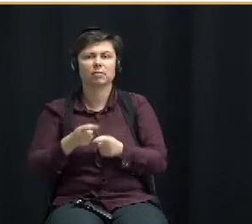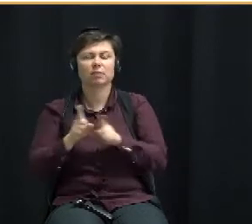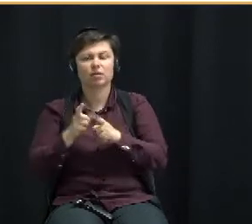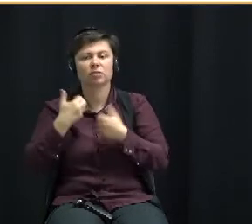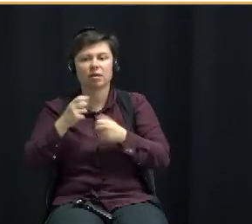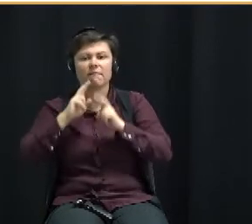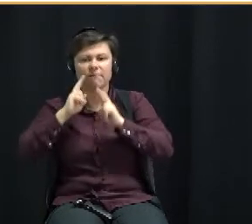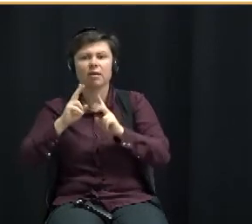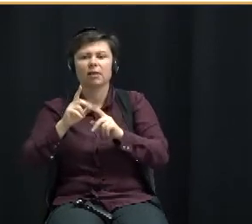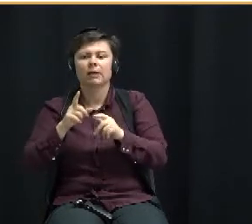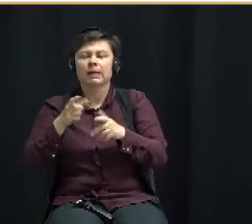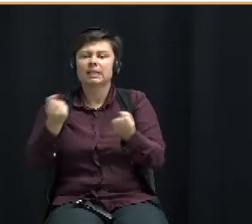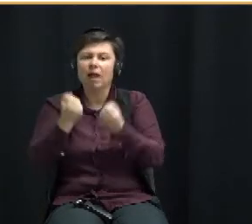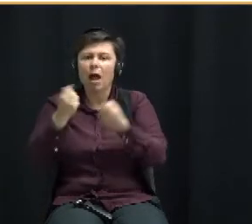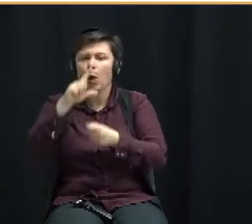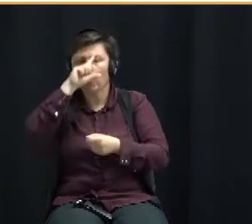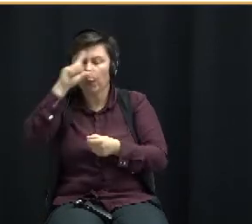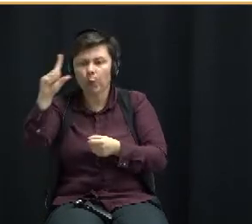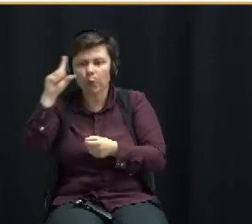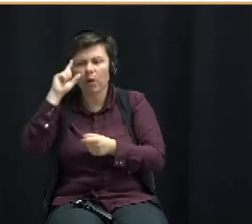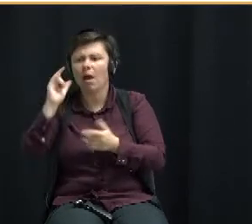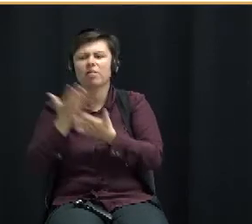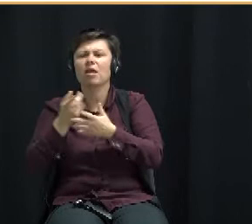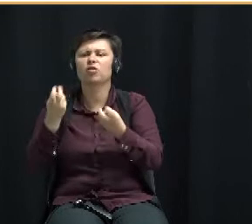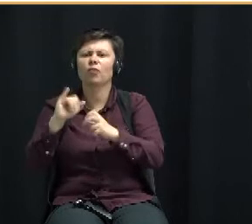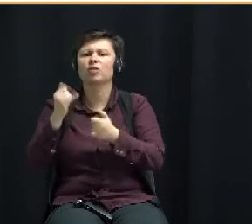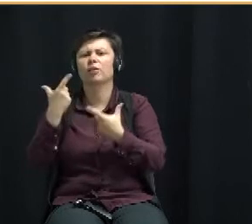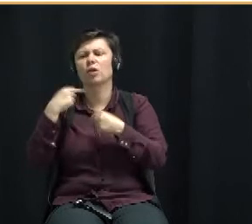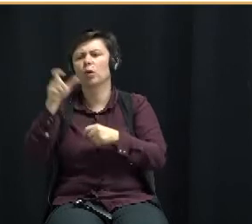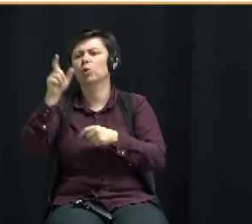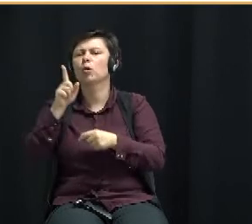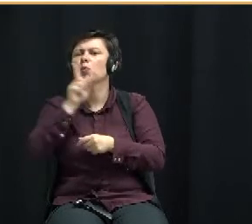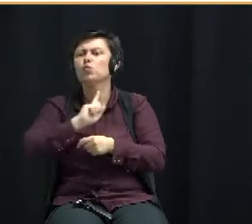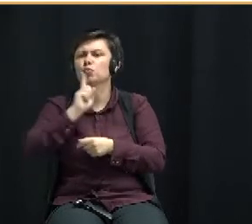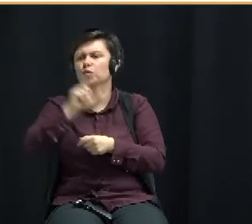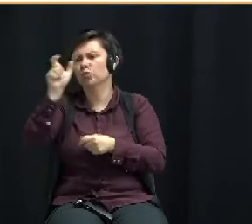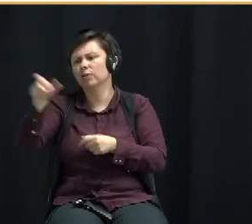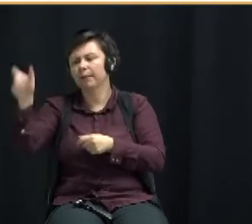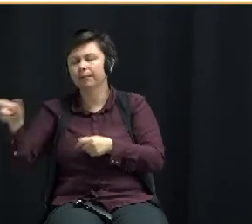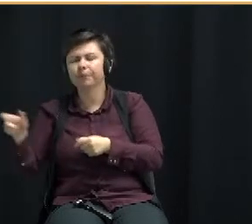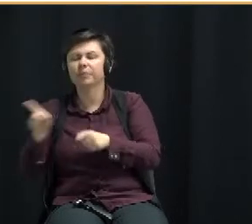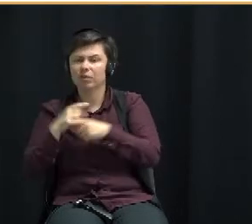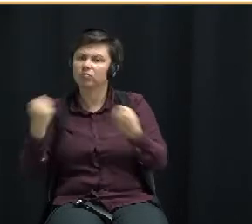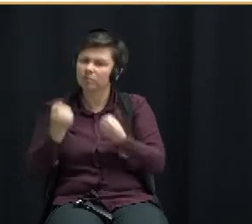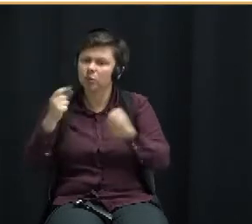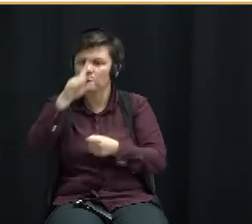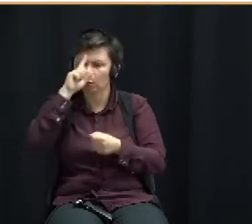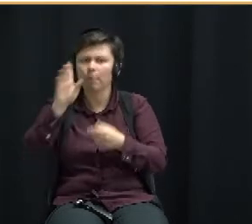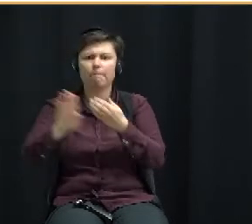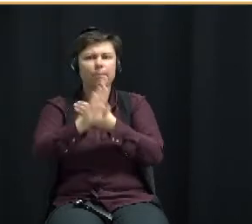characters. If you involve a diversity of people representing different aspects, as I was talking about